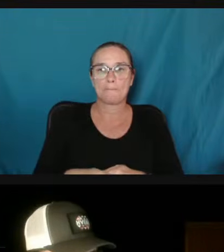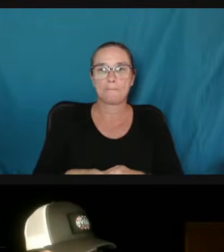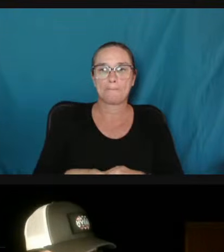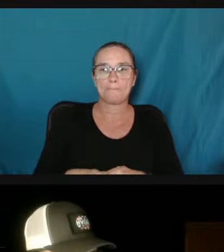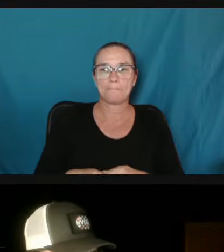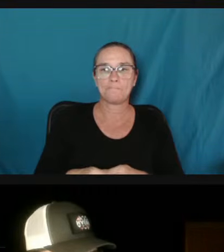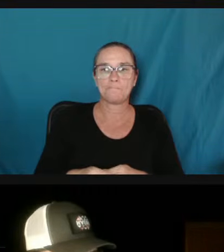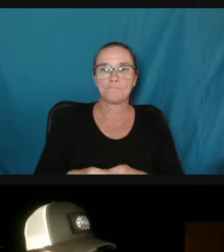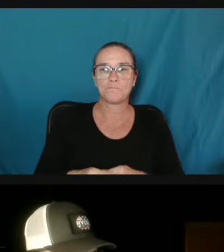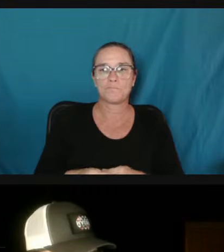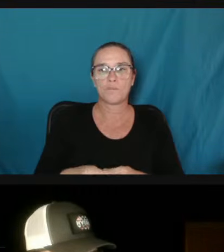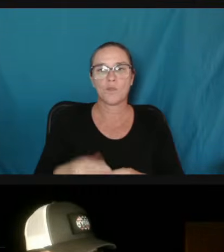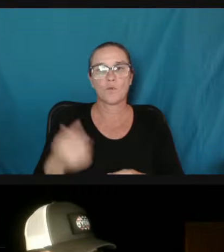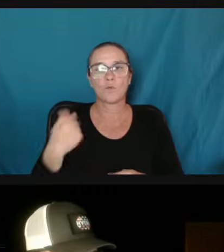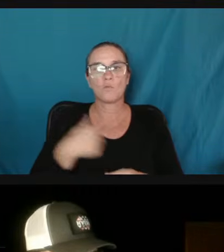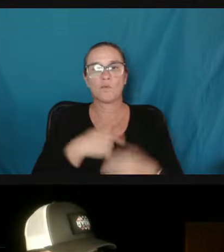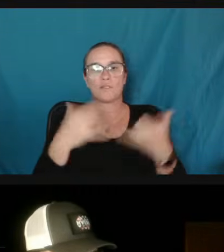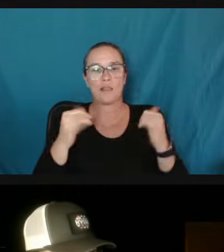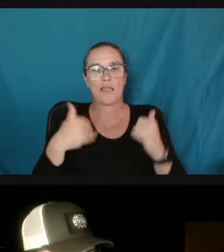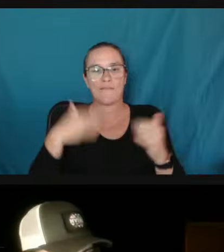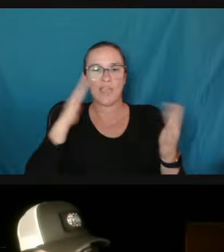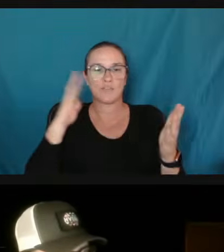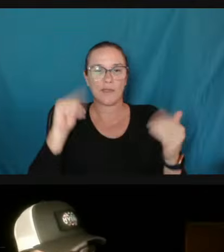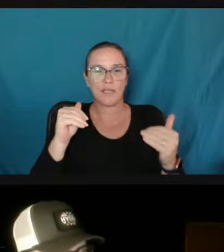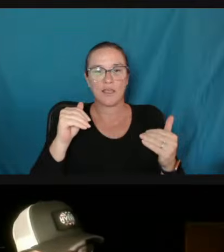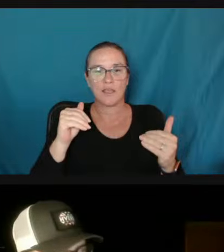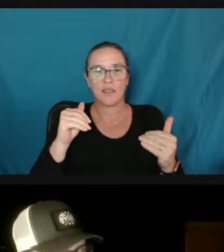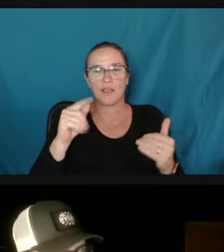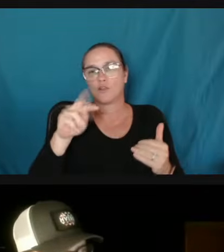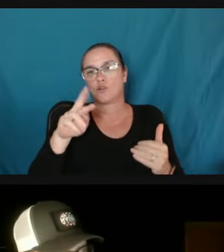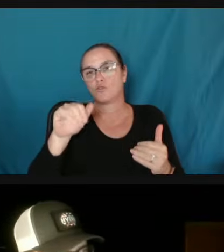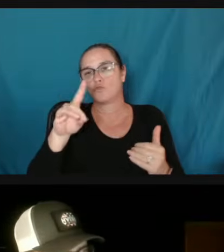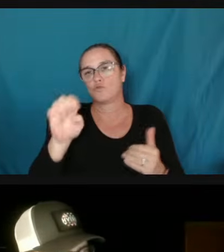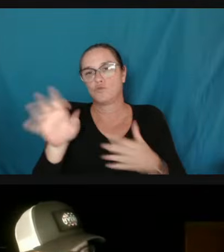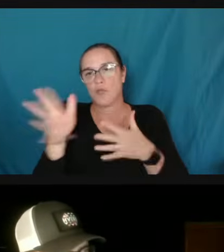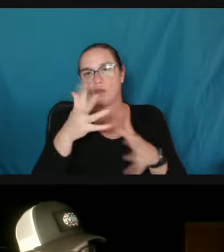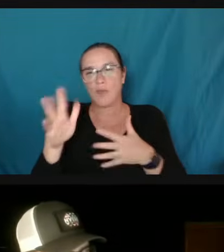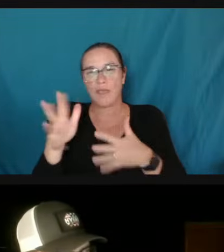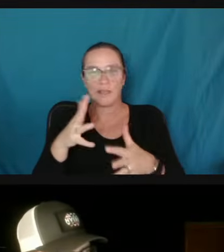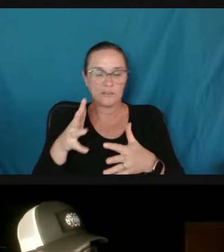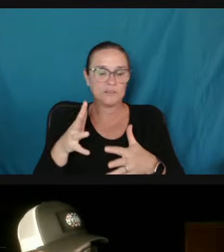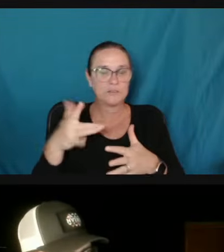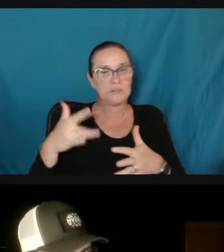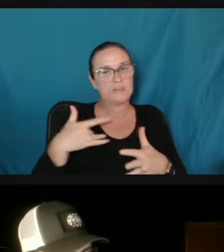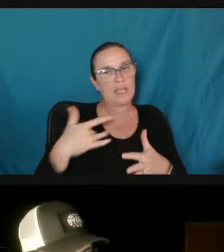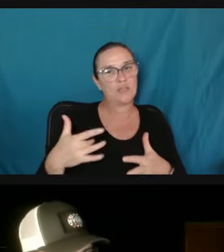with the expectation that trade winds are the most likely outcome, even with the slowing trades.